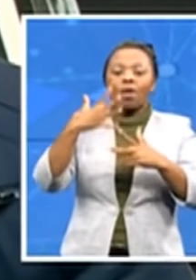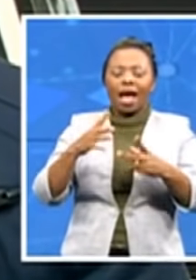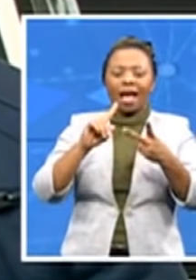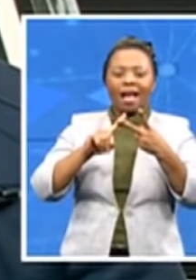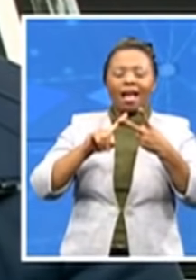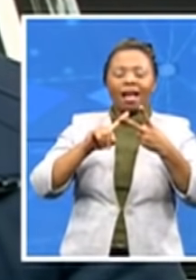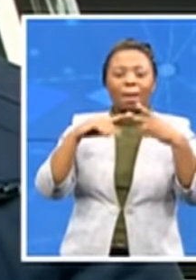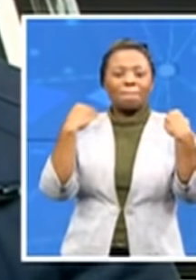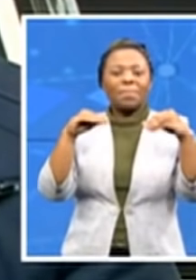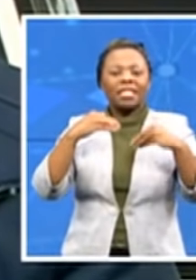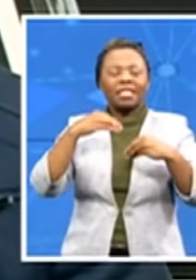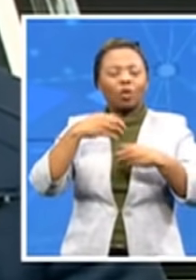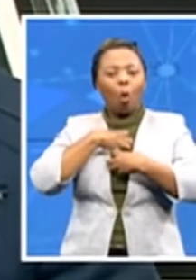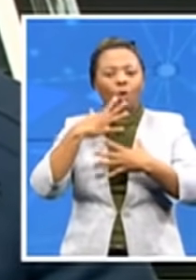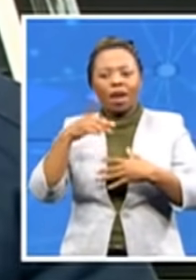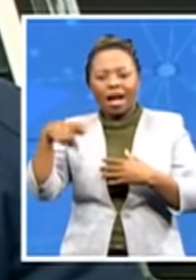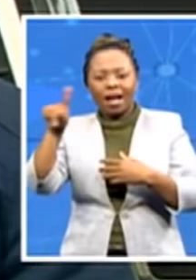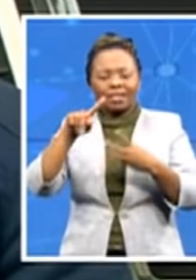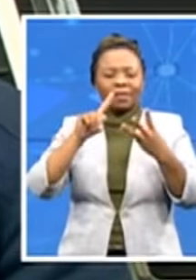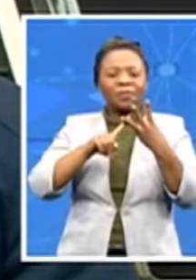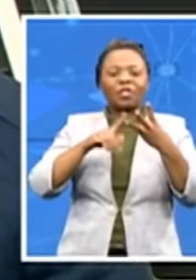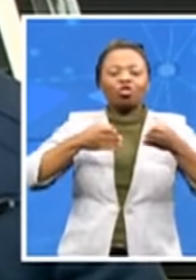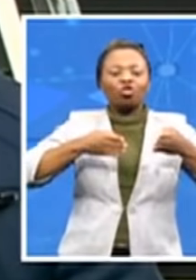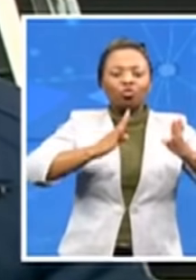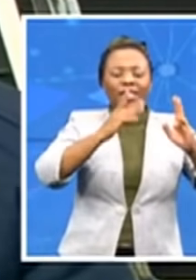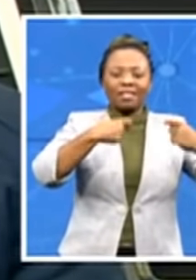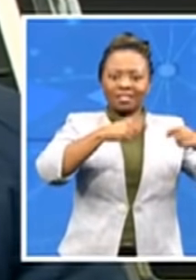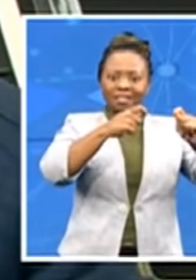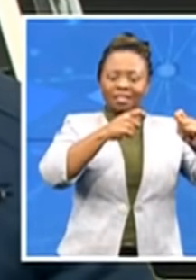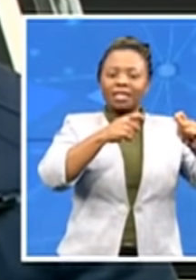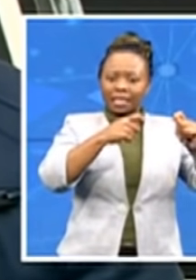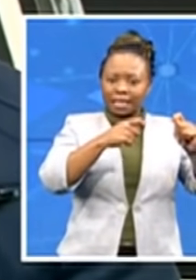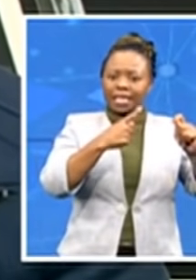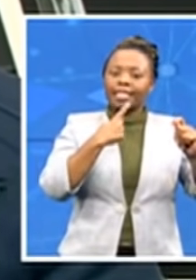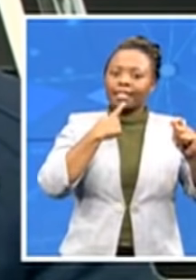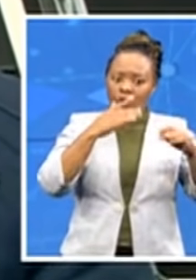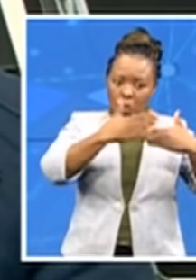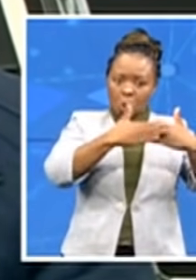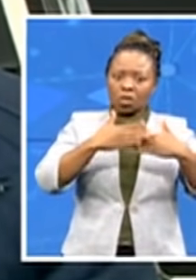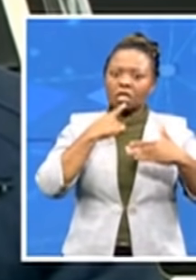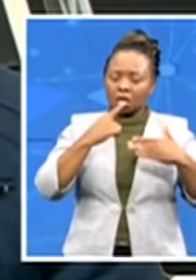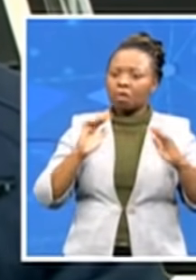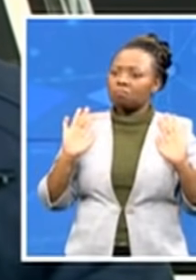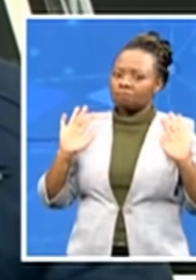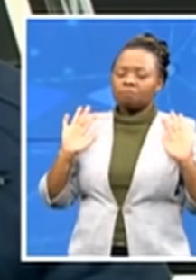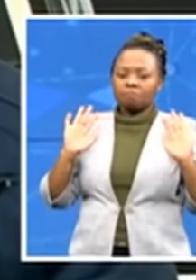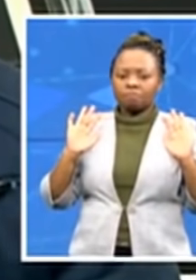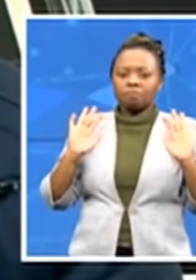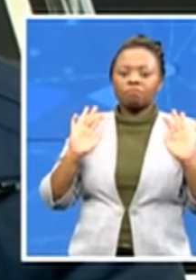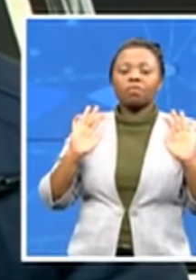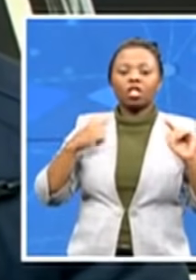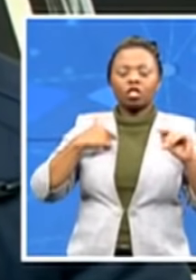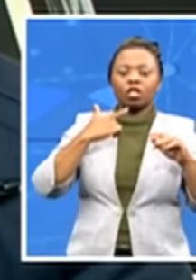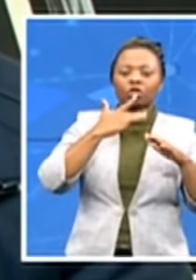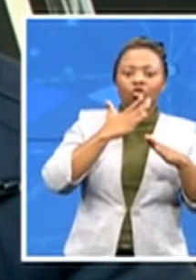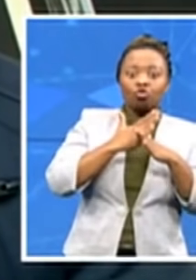street vendors who are now closing ranks and saying we are manning our malls, we are manning our shopping centers. Right. No looting will